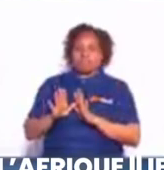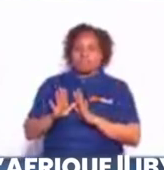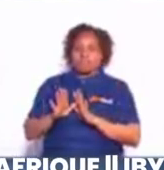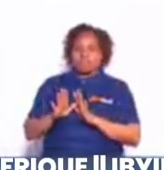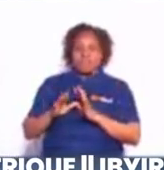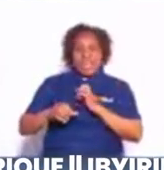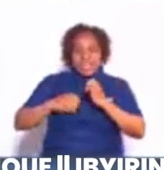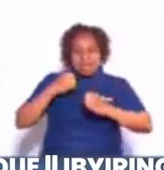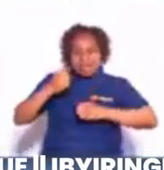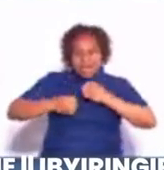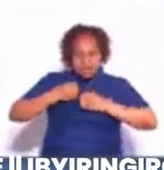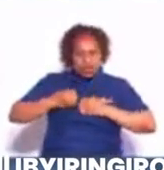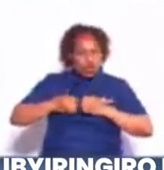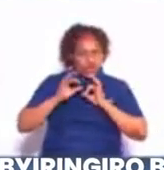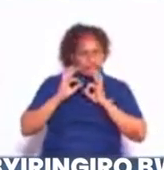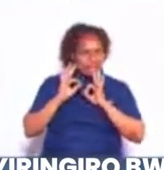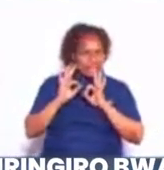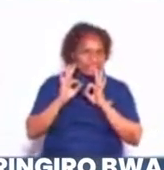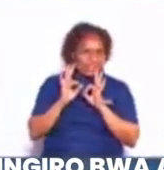Emotional intelligence.